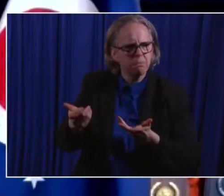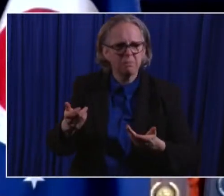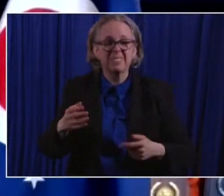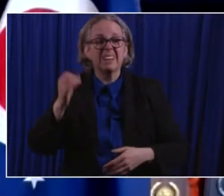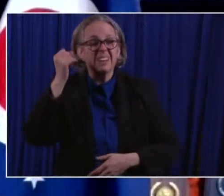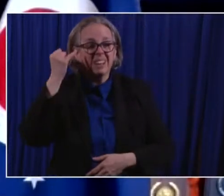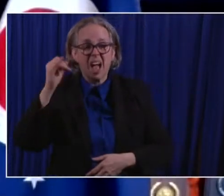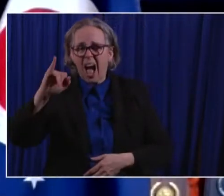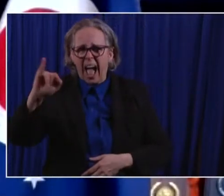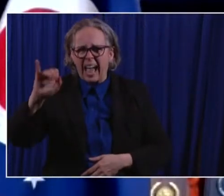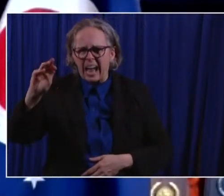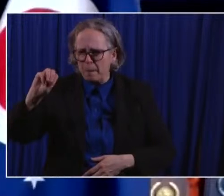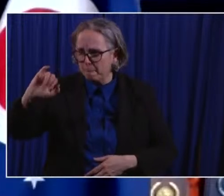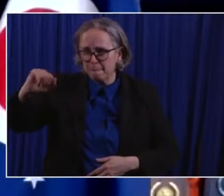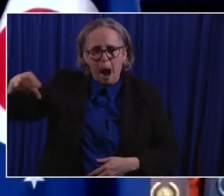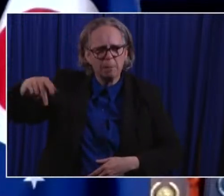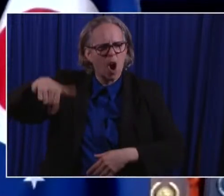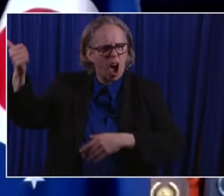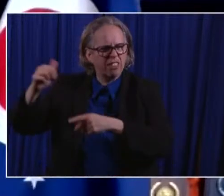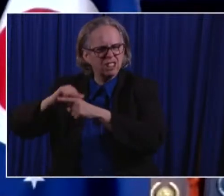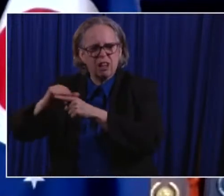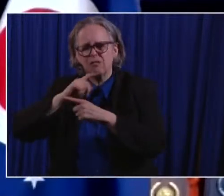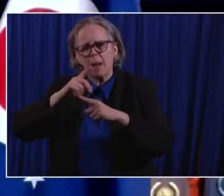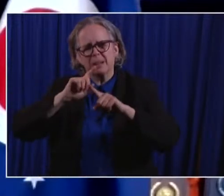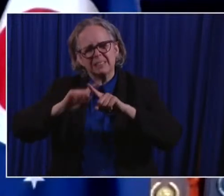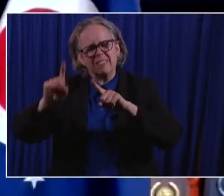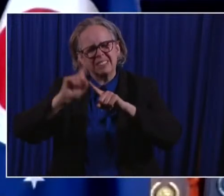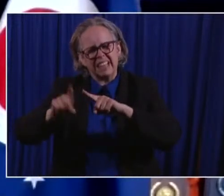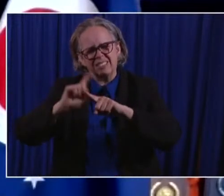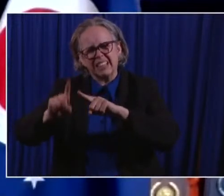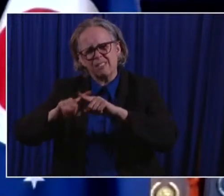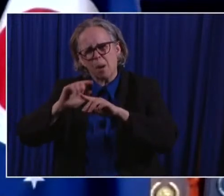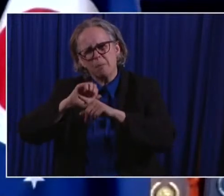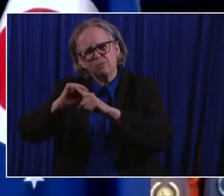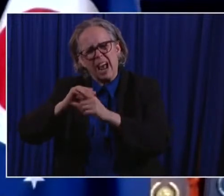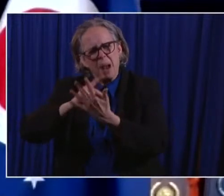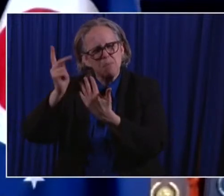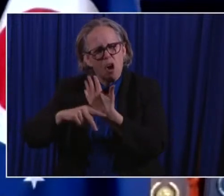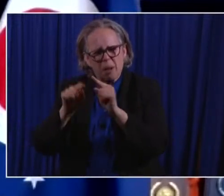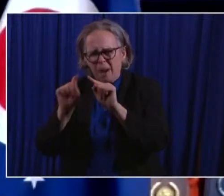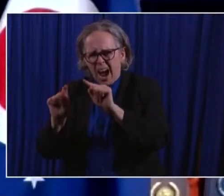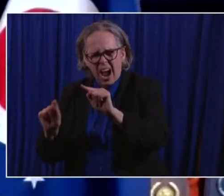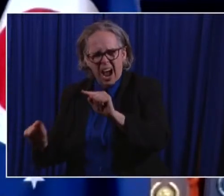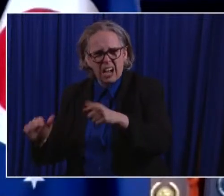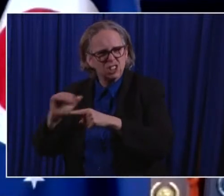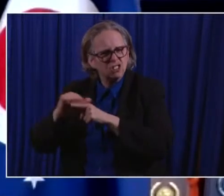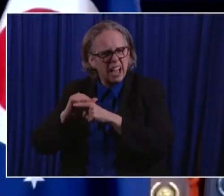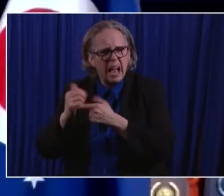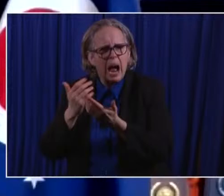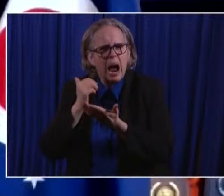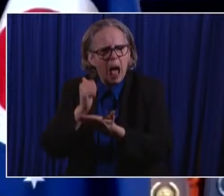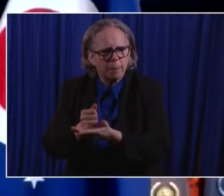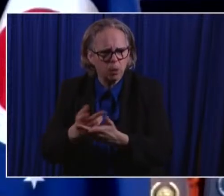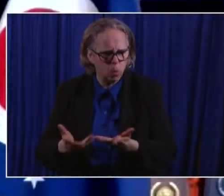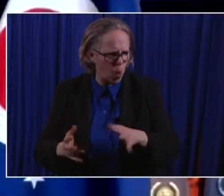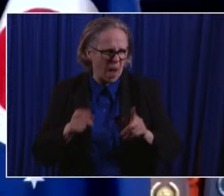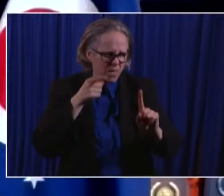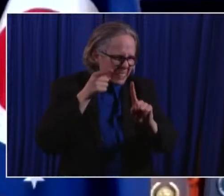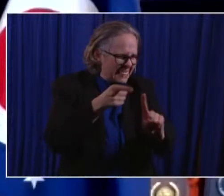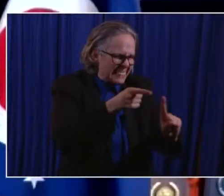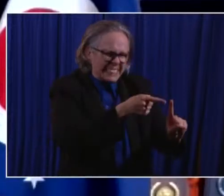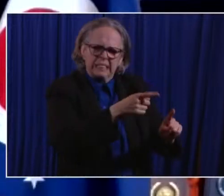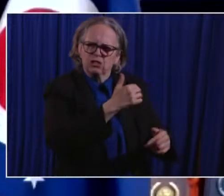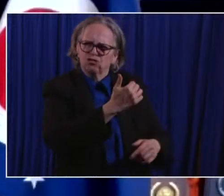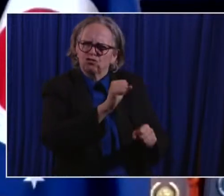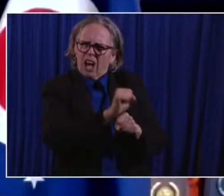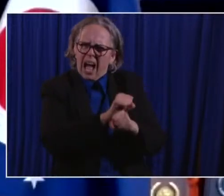imap.development.ohio.gov. These training programs can get you trained for these jobs that are available that pay well, and we can do